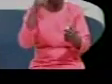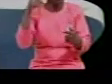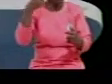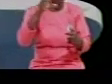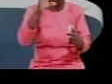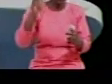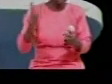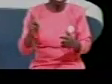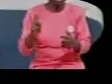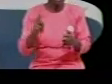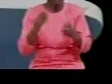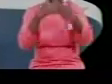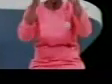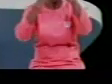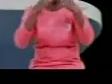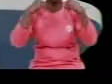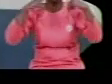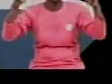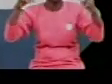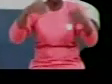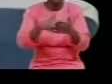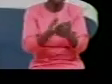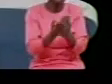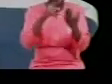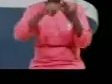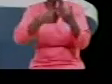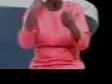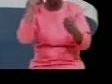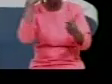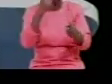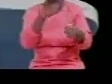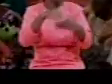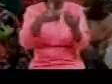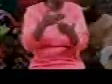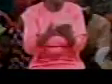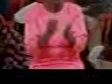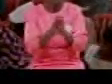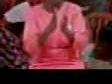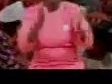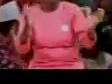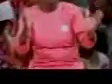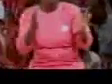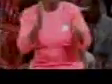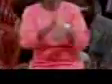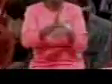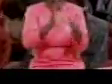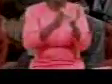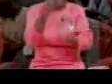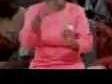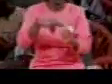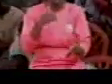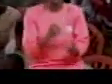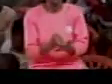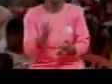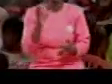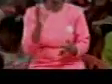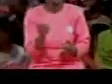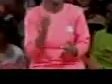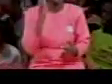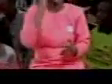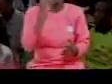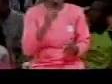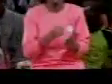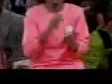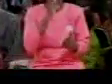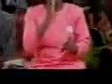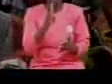new dispensation for the global church in Jesus' name. So shall it be. I